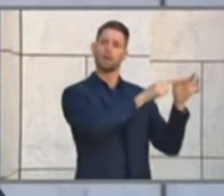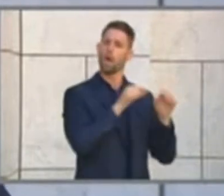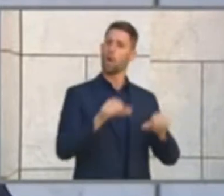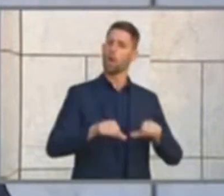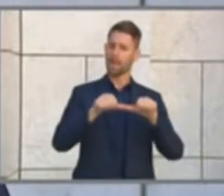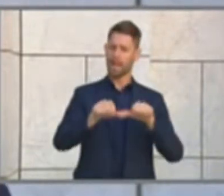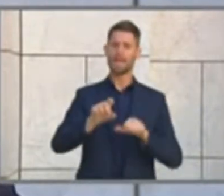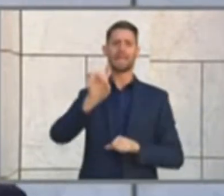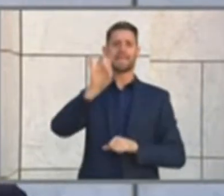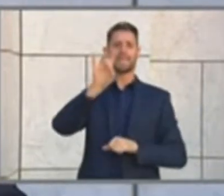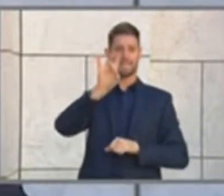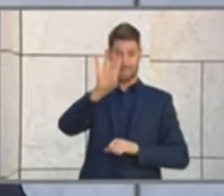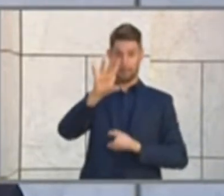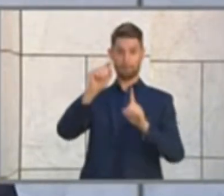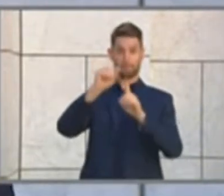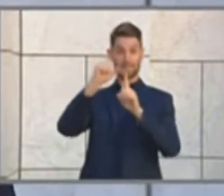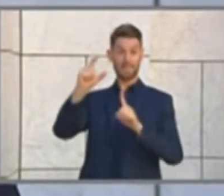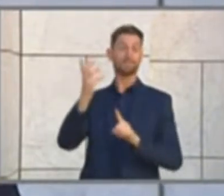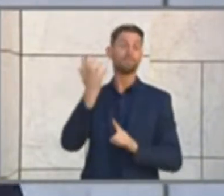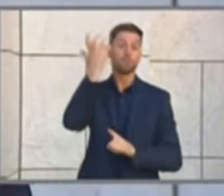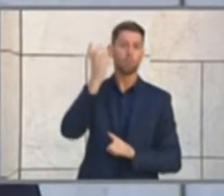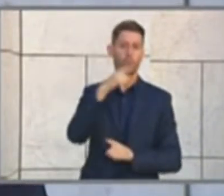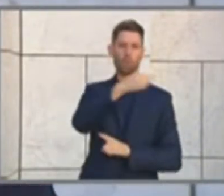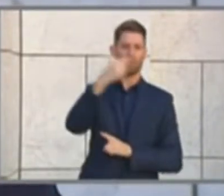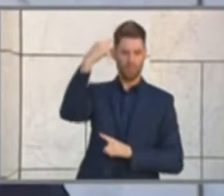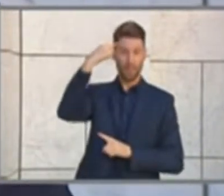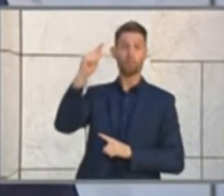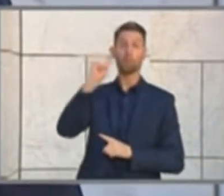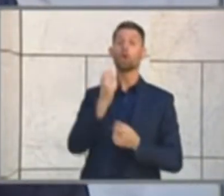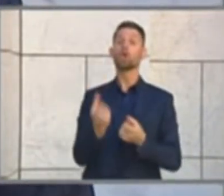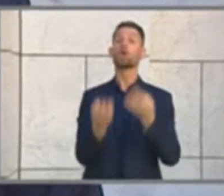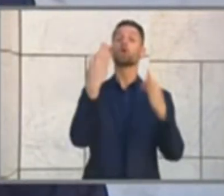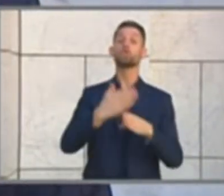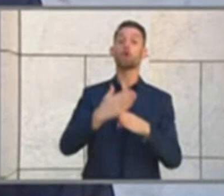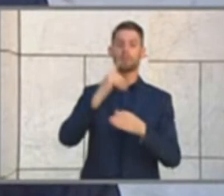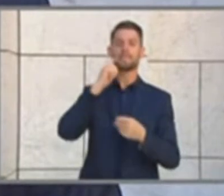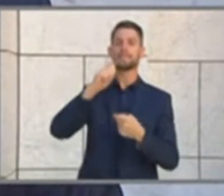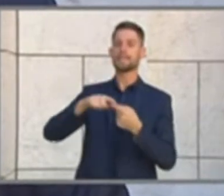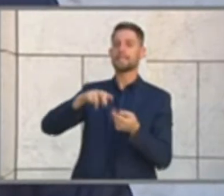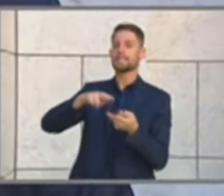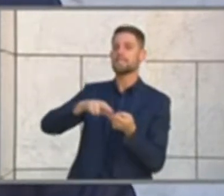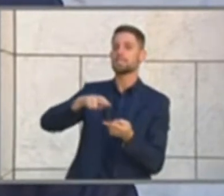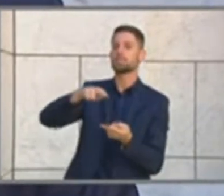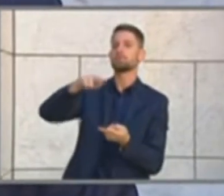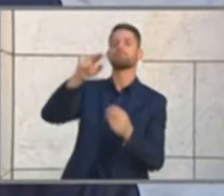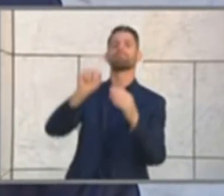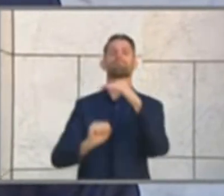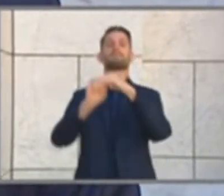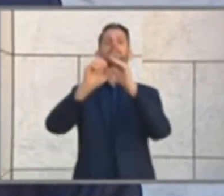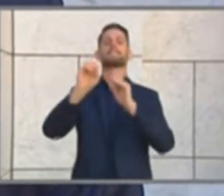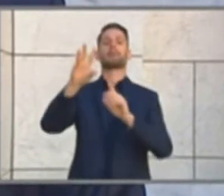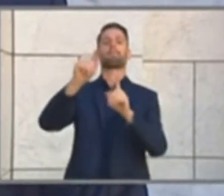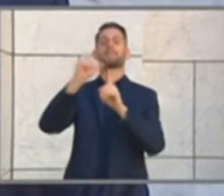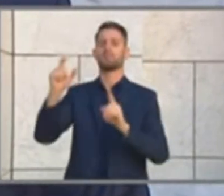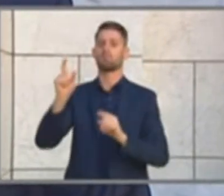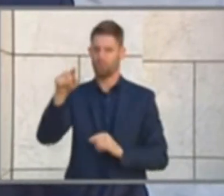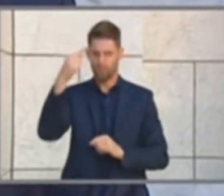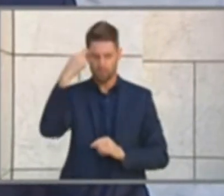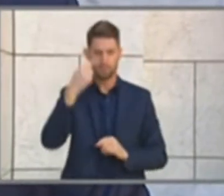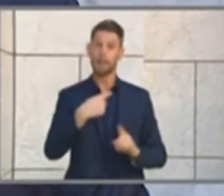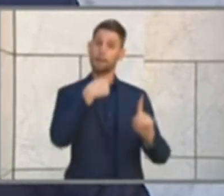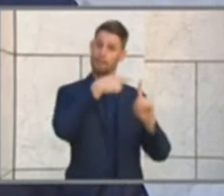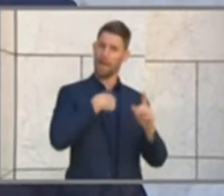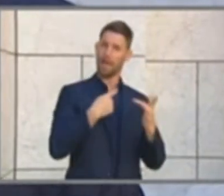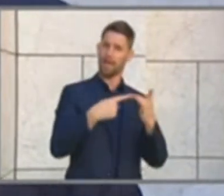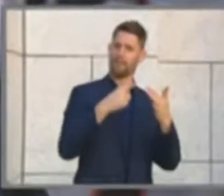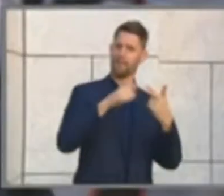your expected peak for unemployment? And Prime Minister, what is your response to Kim Carr saying that calls from within your government